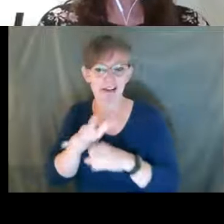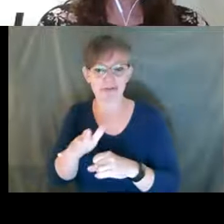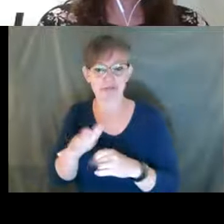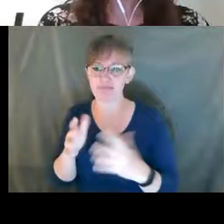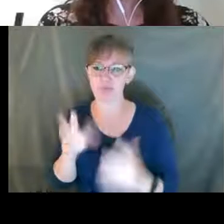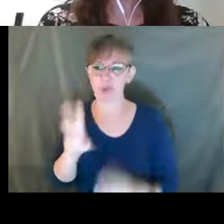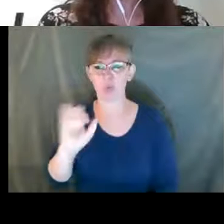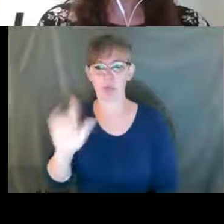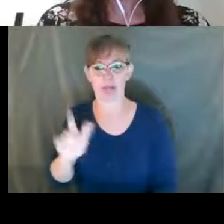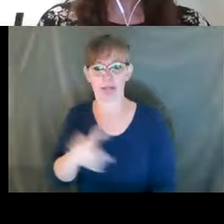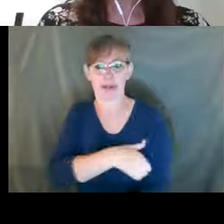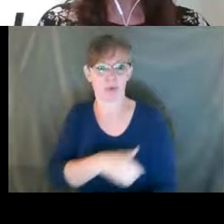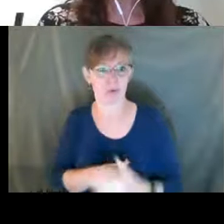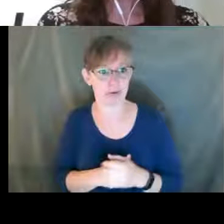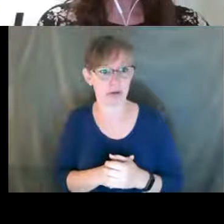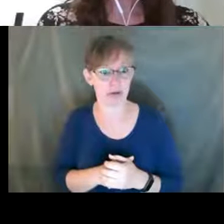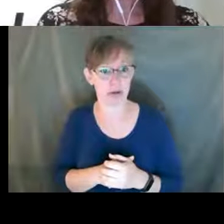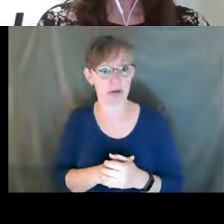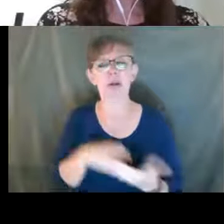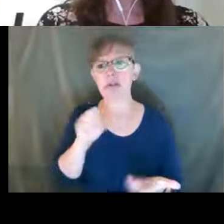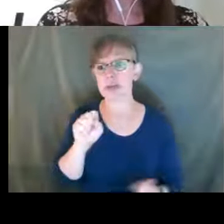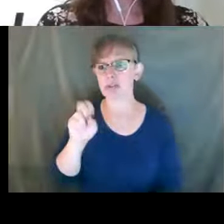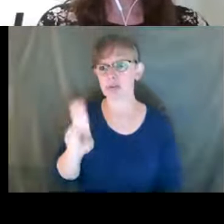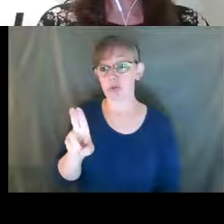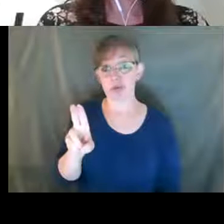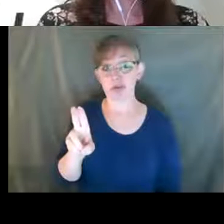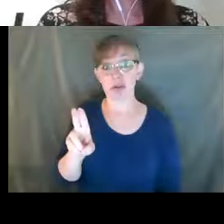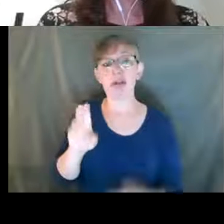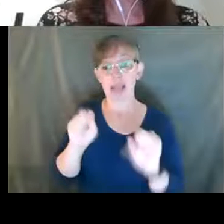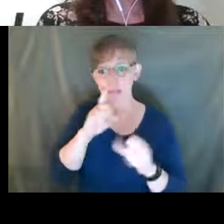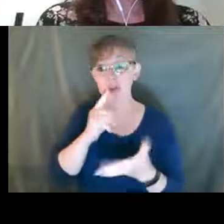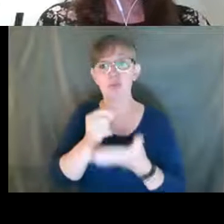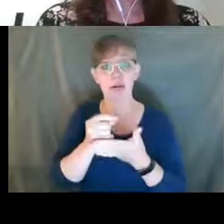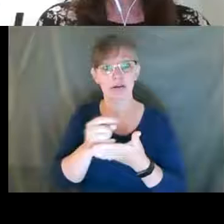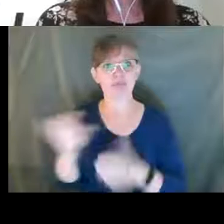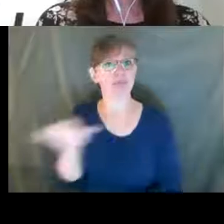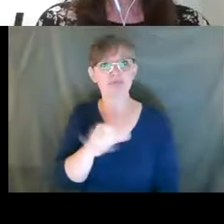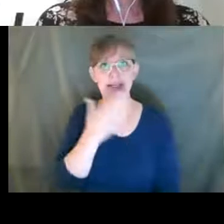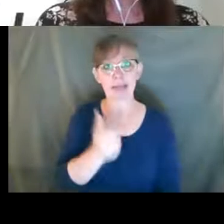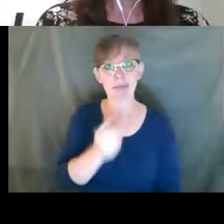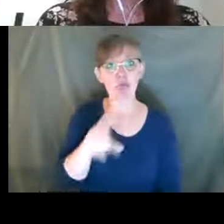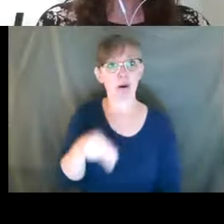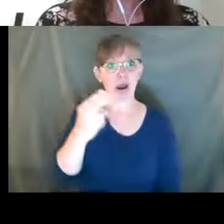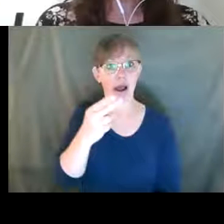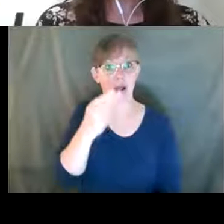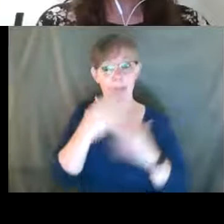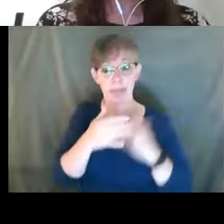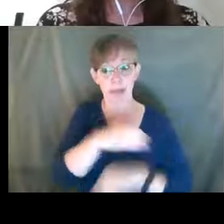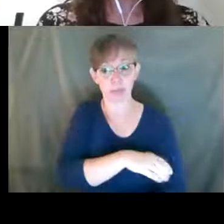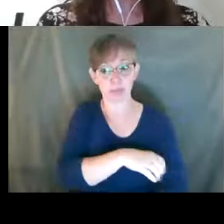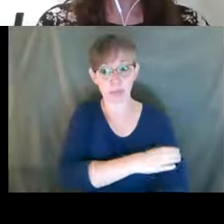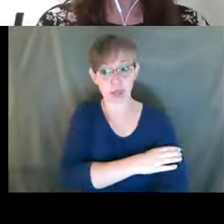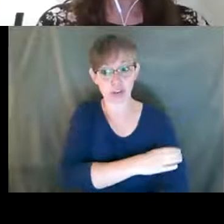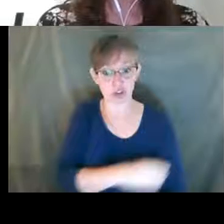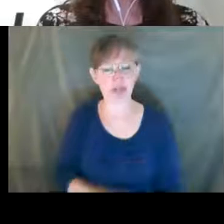but they can be treated just like diabetes or high blood pressure. This disease, left untreated,